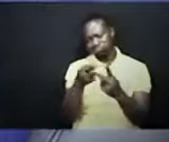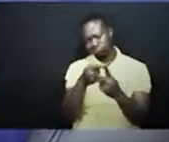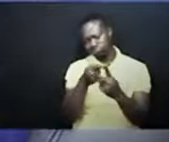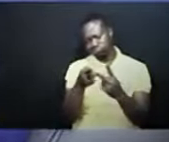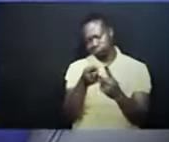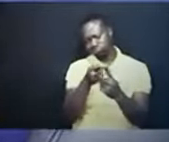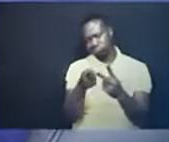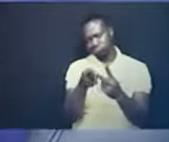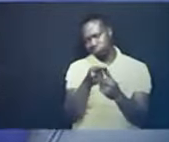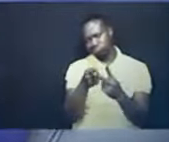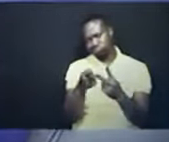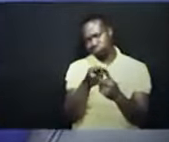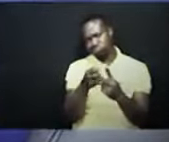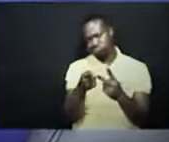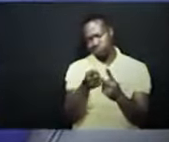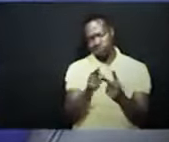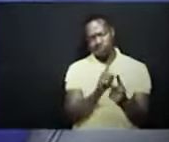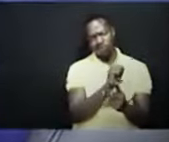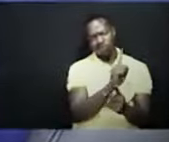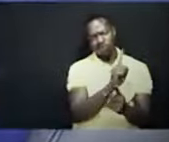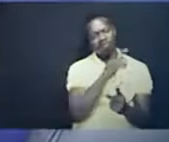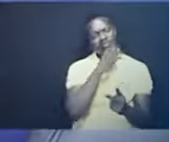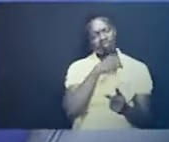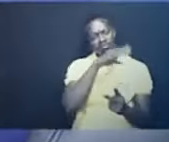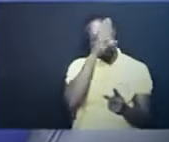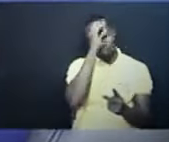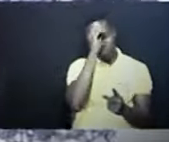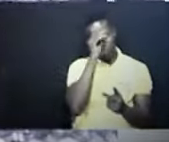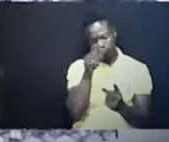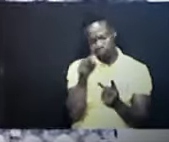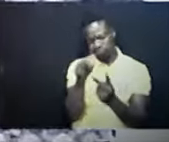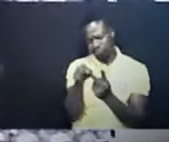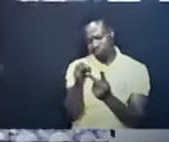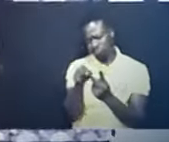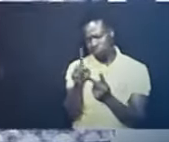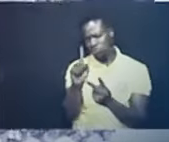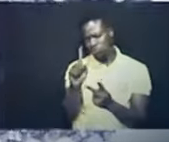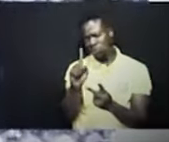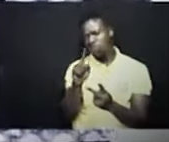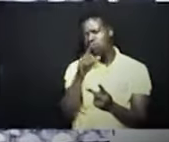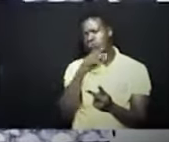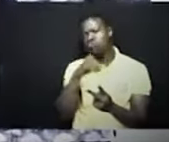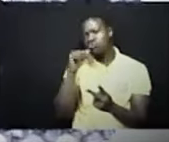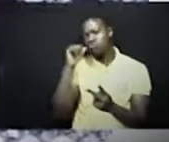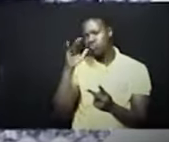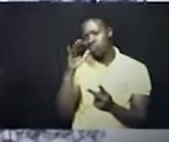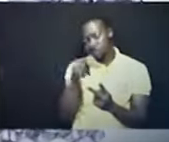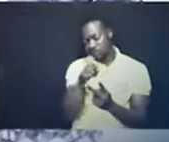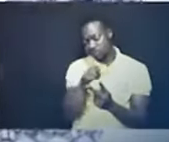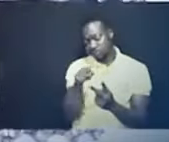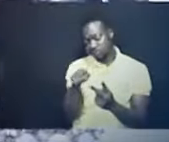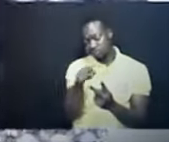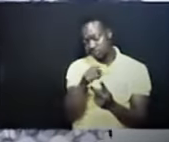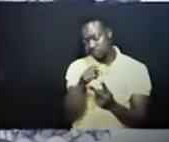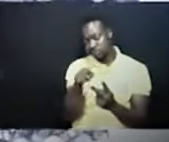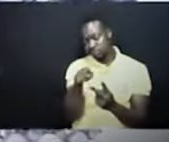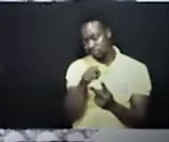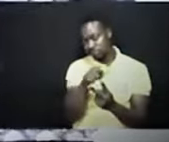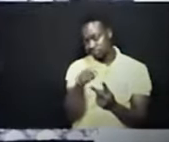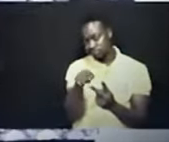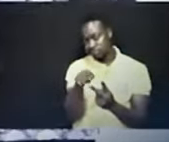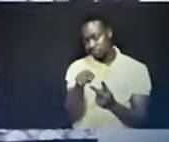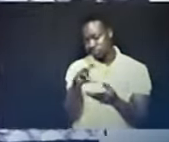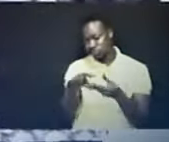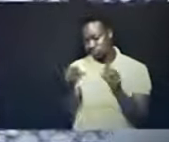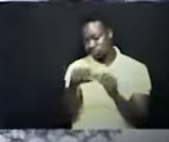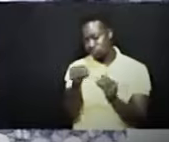old man and another old lady. Me to asui ye bebo mo de di nkomo afa nipa benu bi ho baako e ya kokra na baako nso